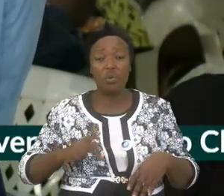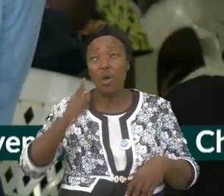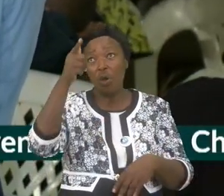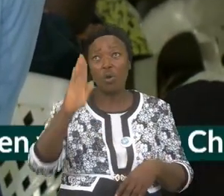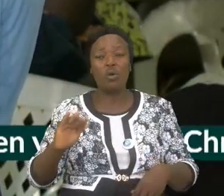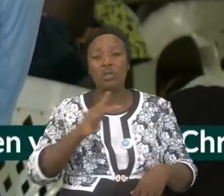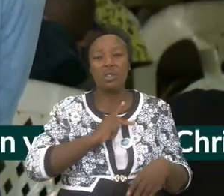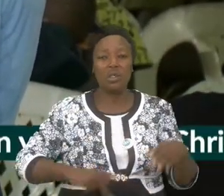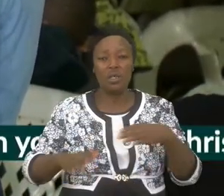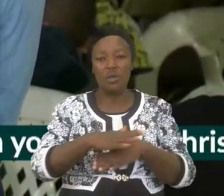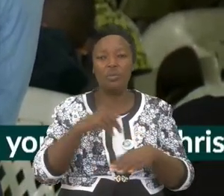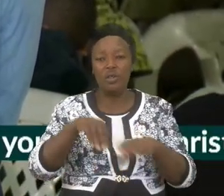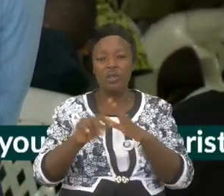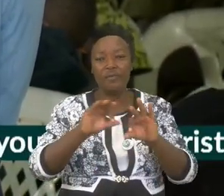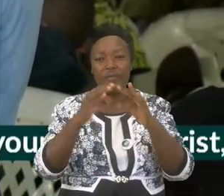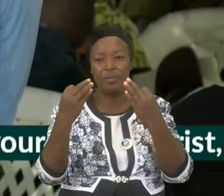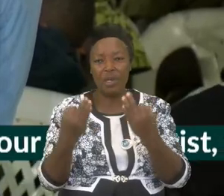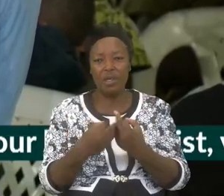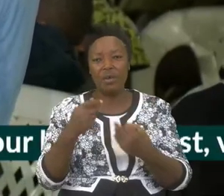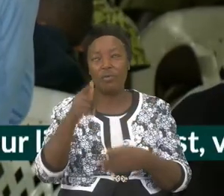of God's Son.